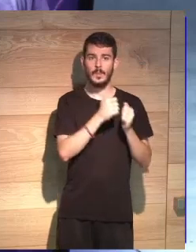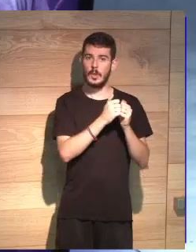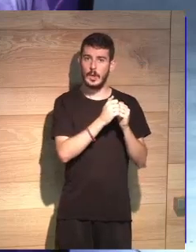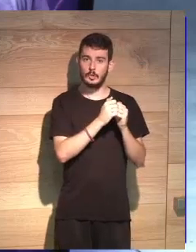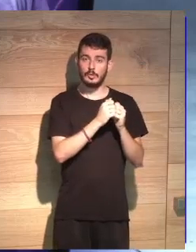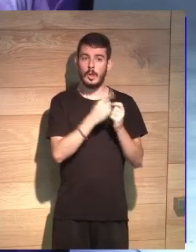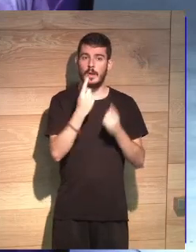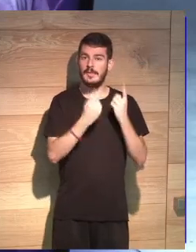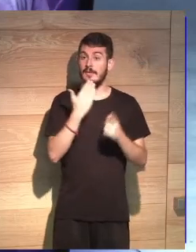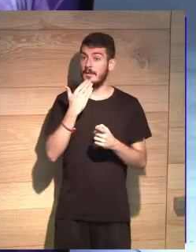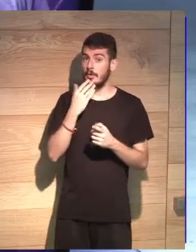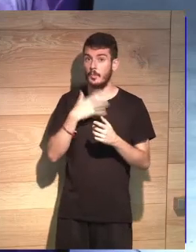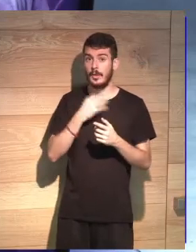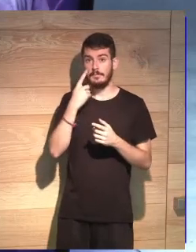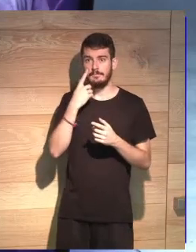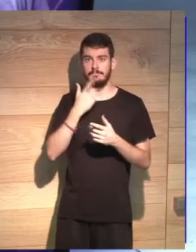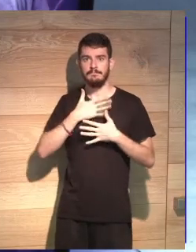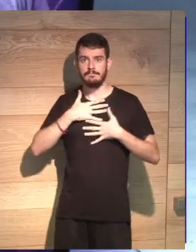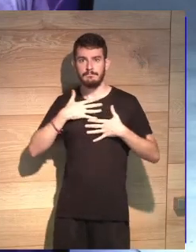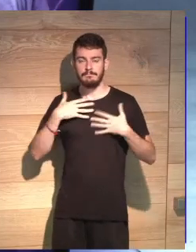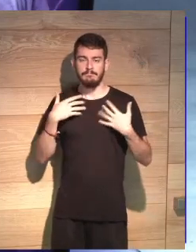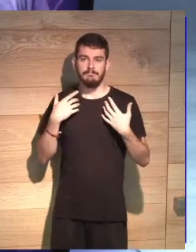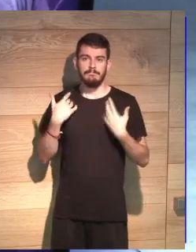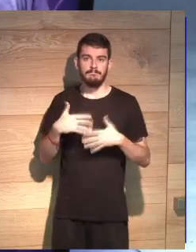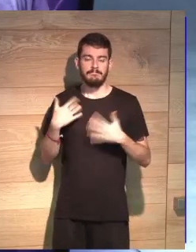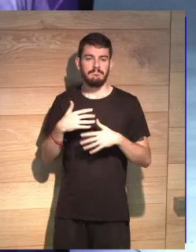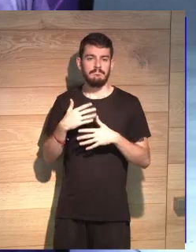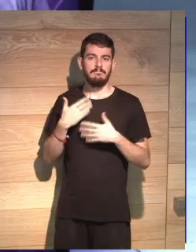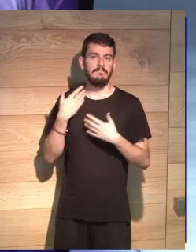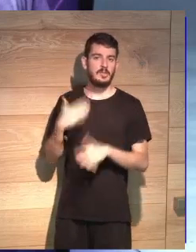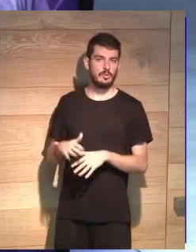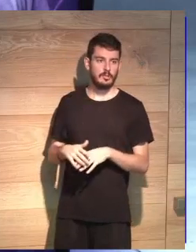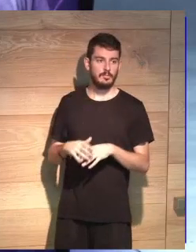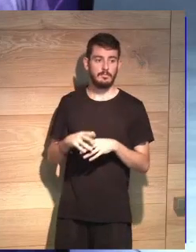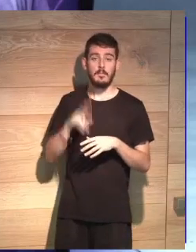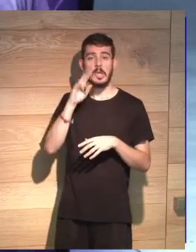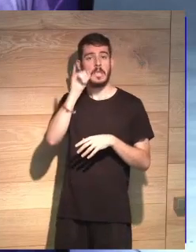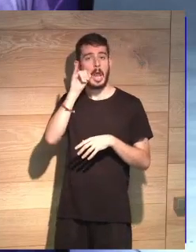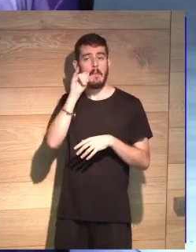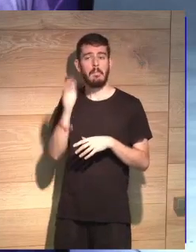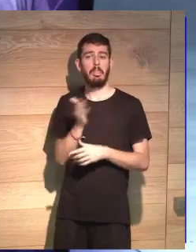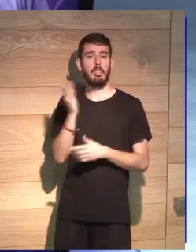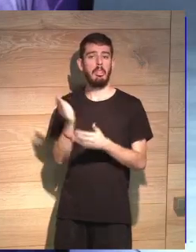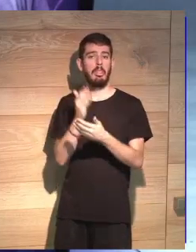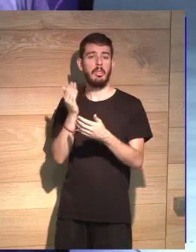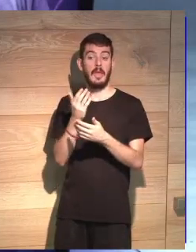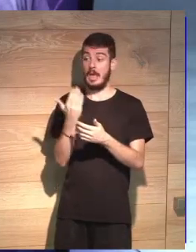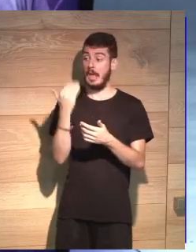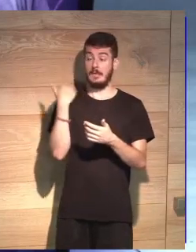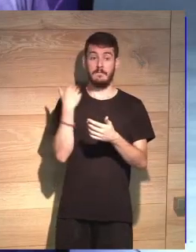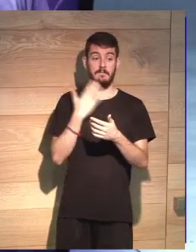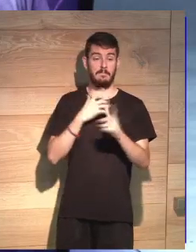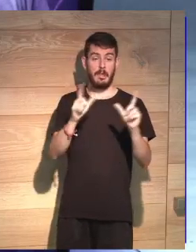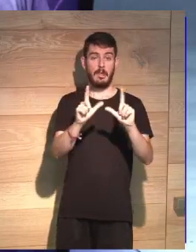entertainment can clearly be video games, or it can be something more passive. I'm just looking at pictures on Instagram and seeing